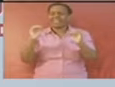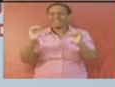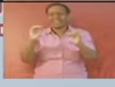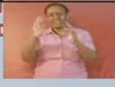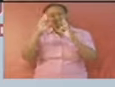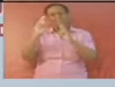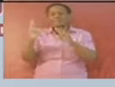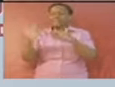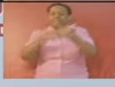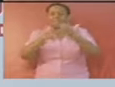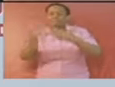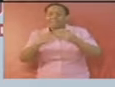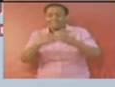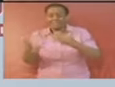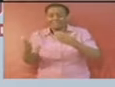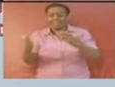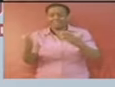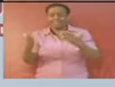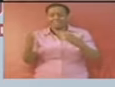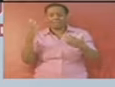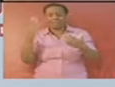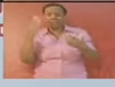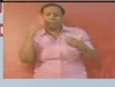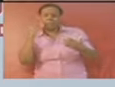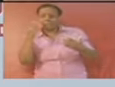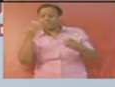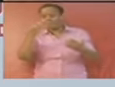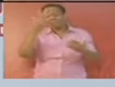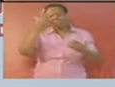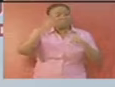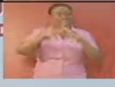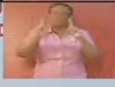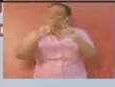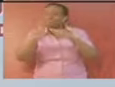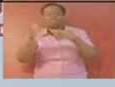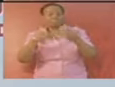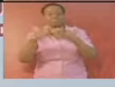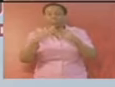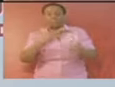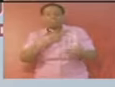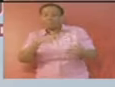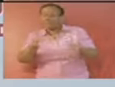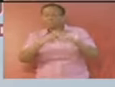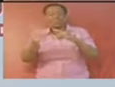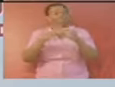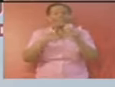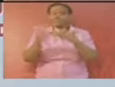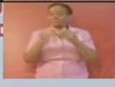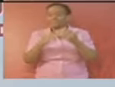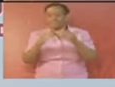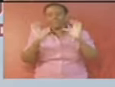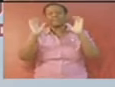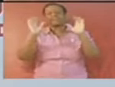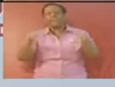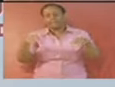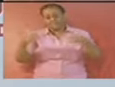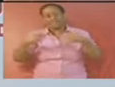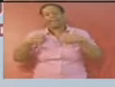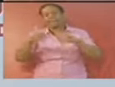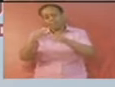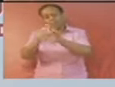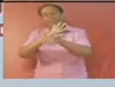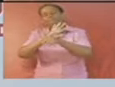ethnic differences, Eastonians, Africans, Chinese, Portuguese, whatever. It is